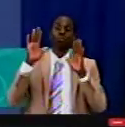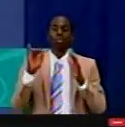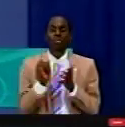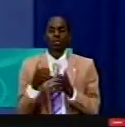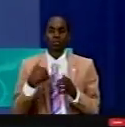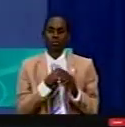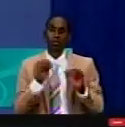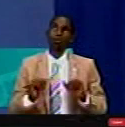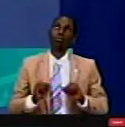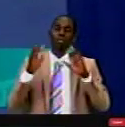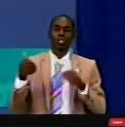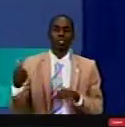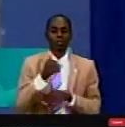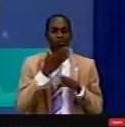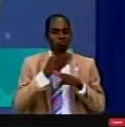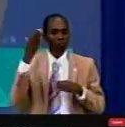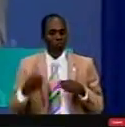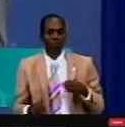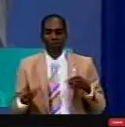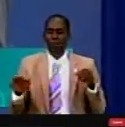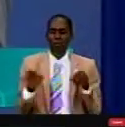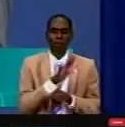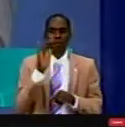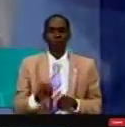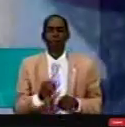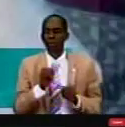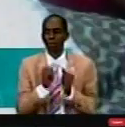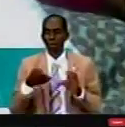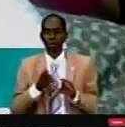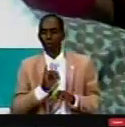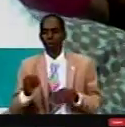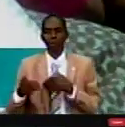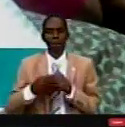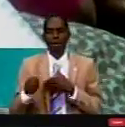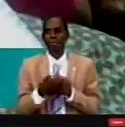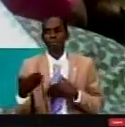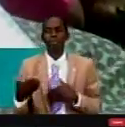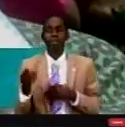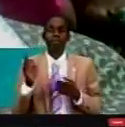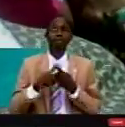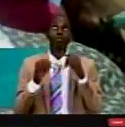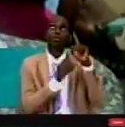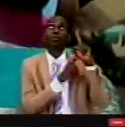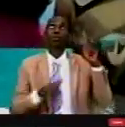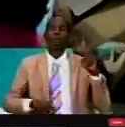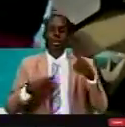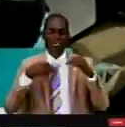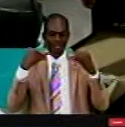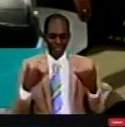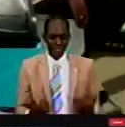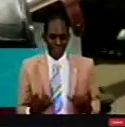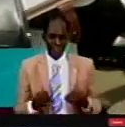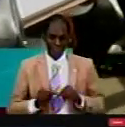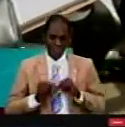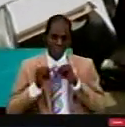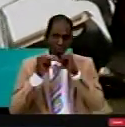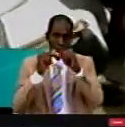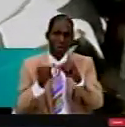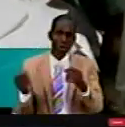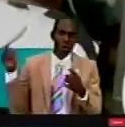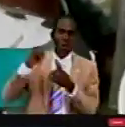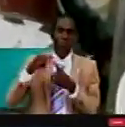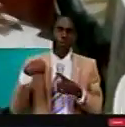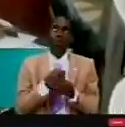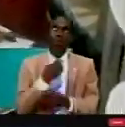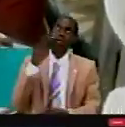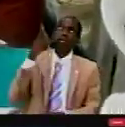totally or reservedly unto the Lord now henceforth I know you will see him face to face conceit